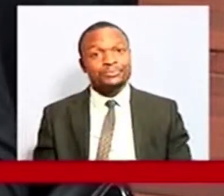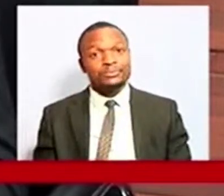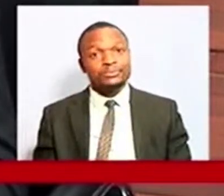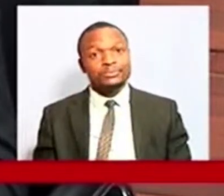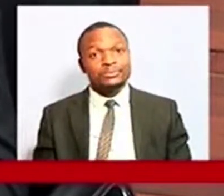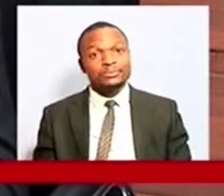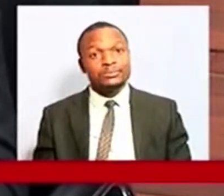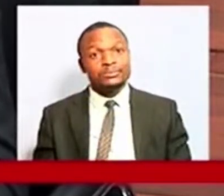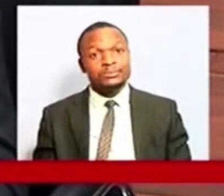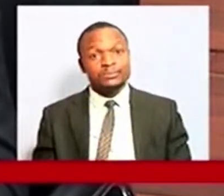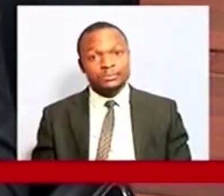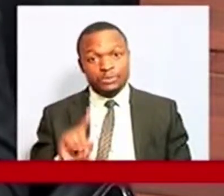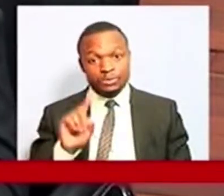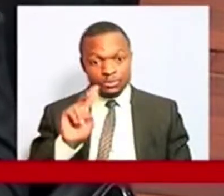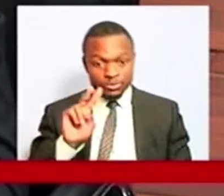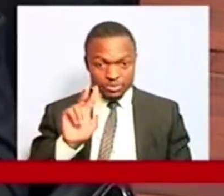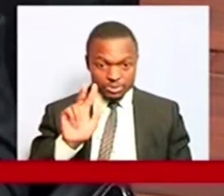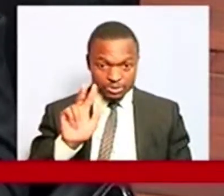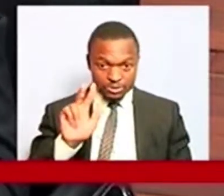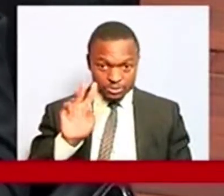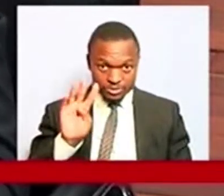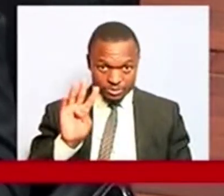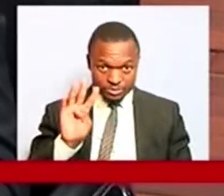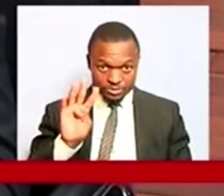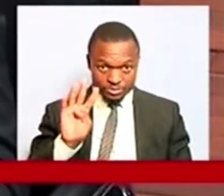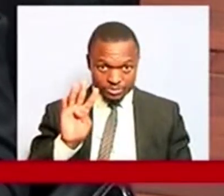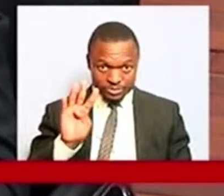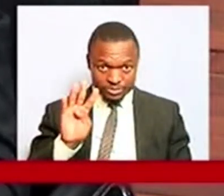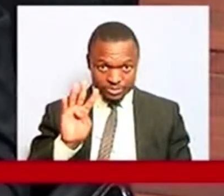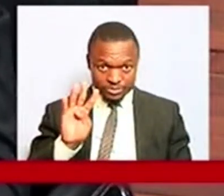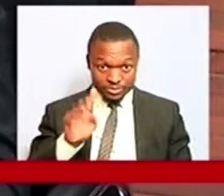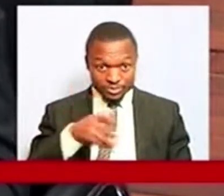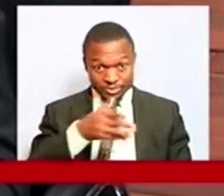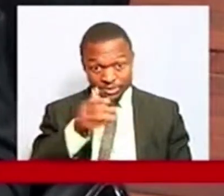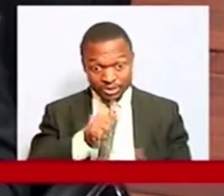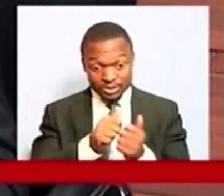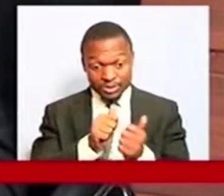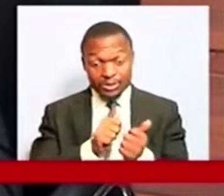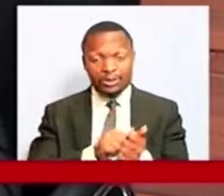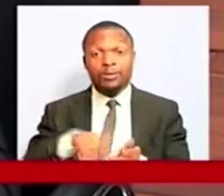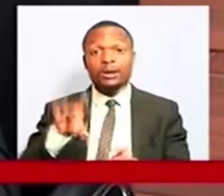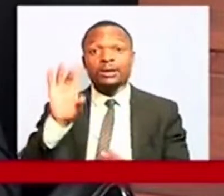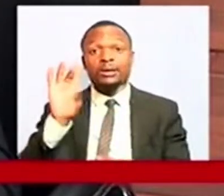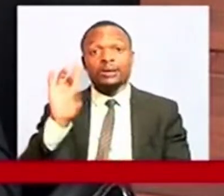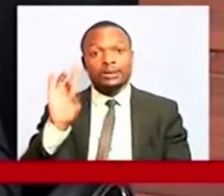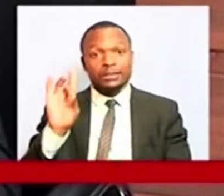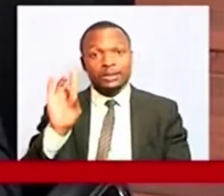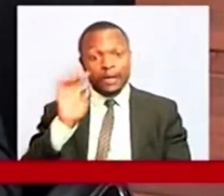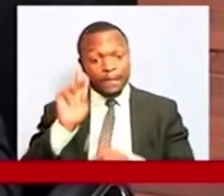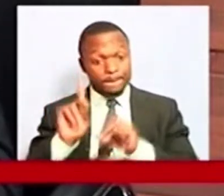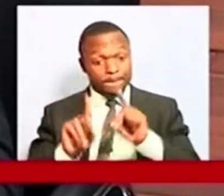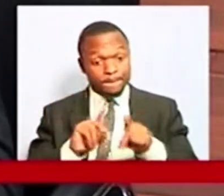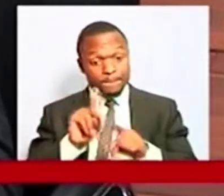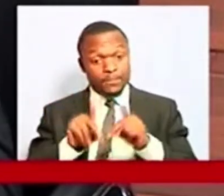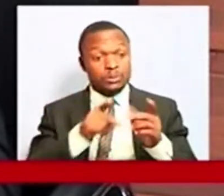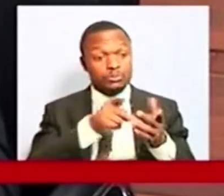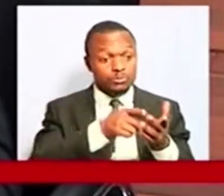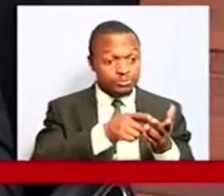And 1, 2, 3, 4. There were about 8 people who were